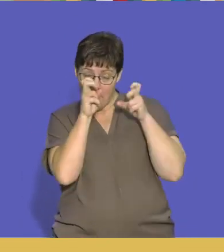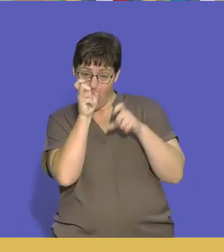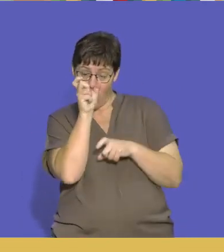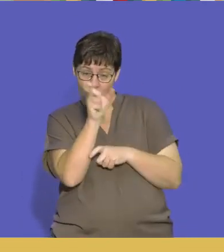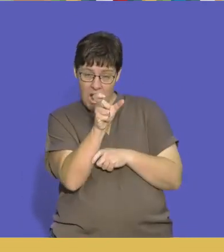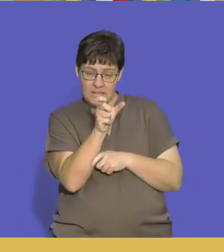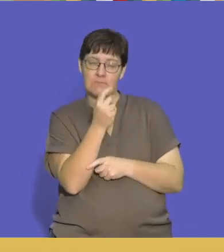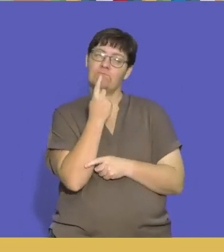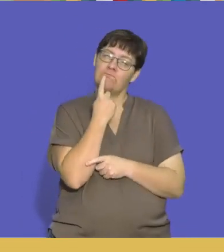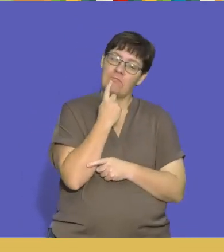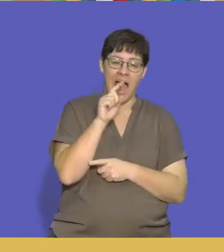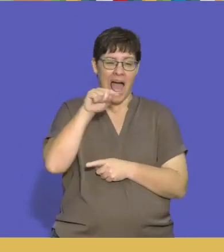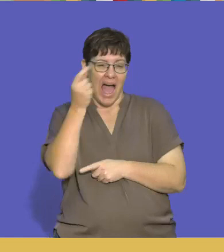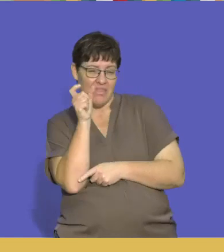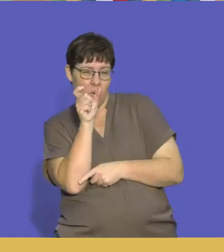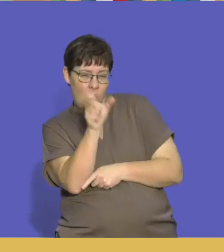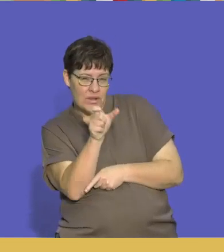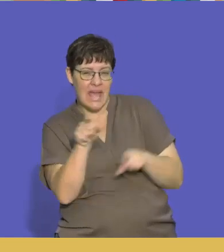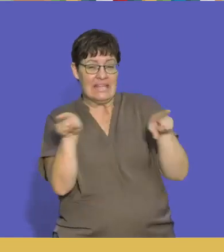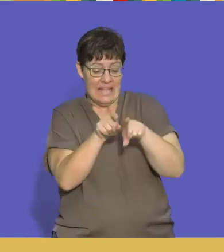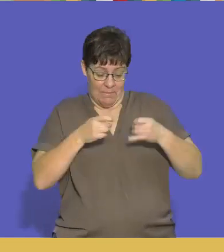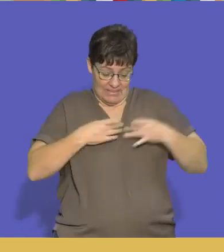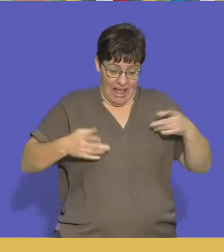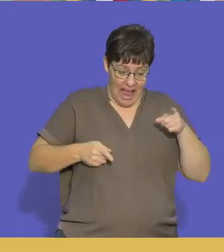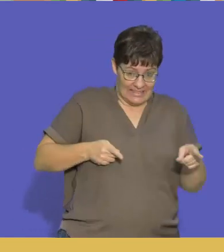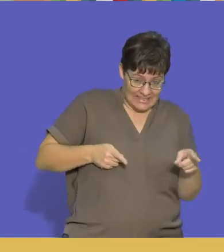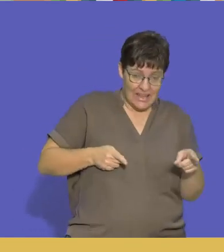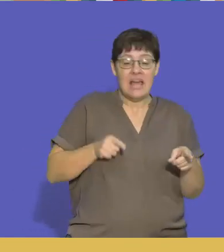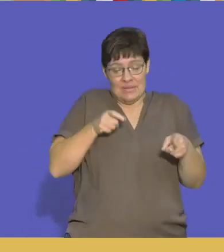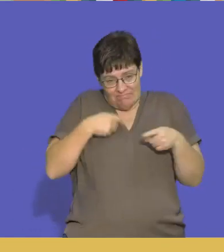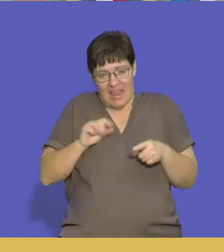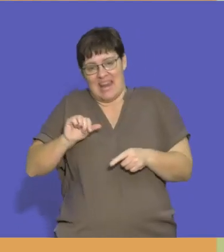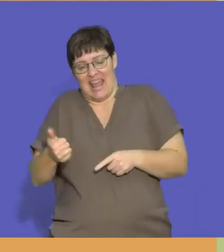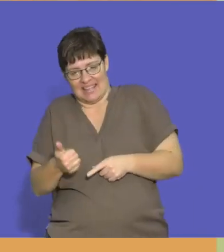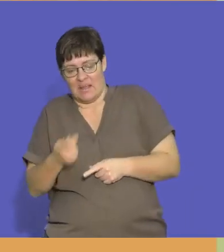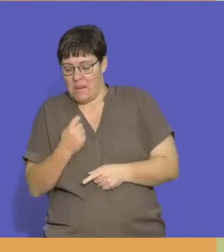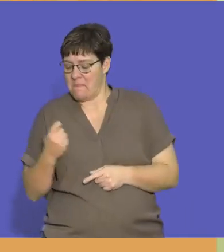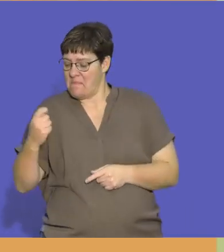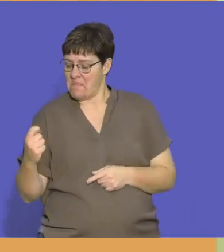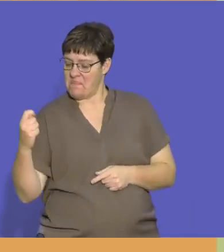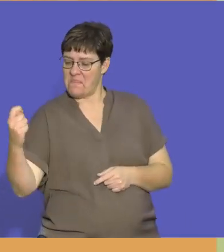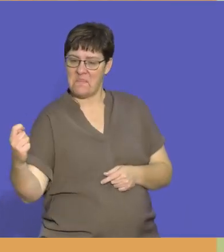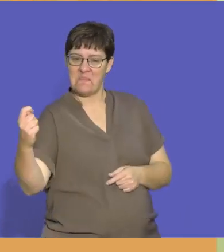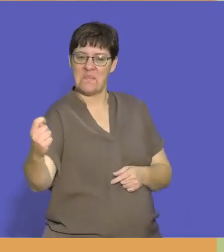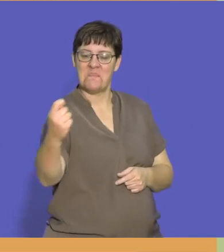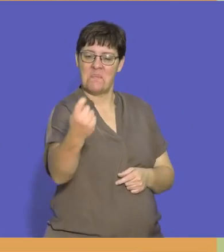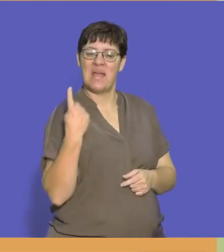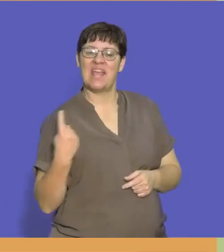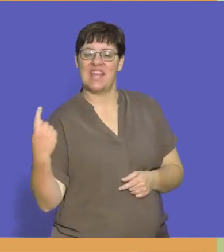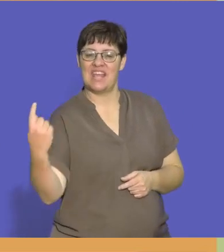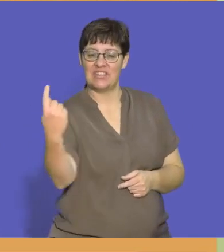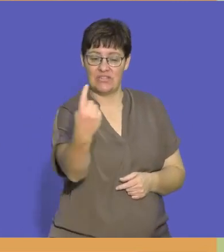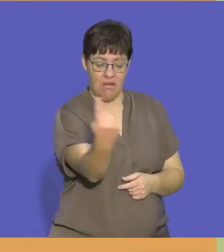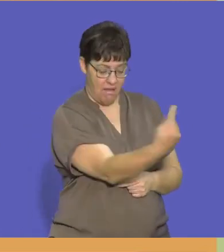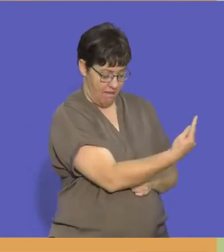have heard the word, think of other words that start with the same letter as that word. A pencil will be passed around, and